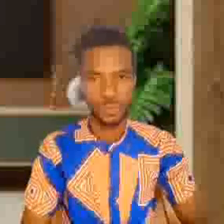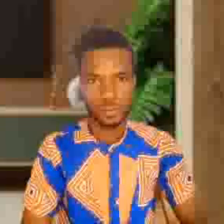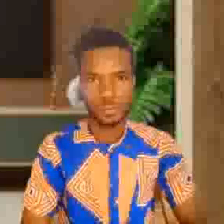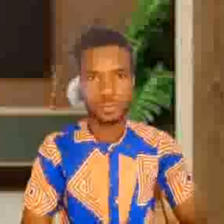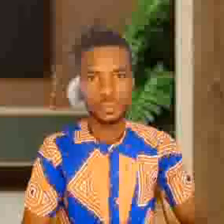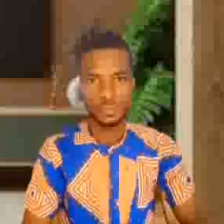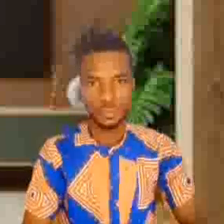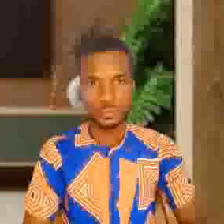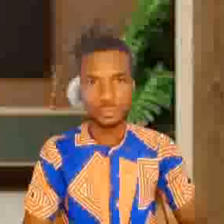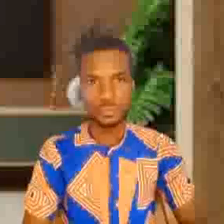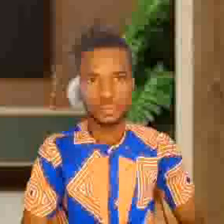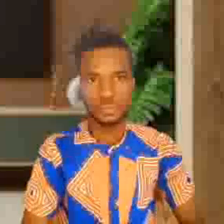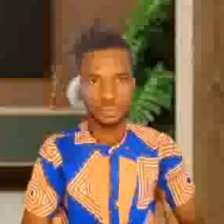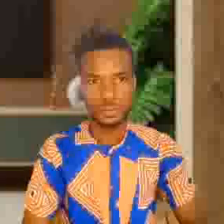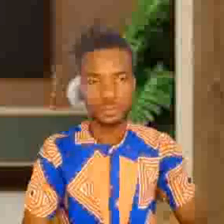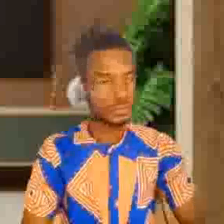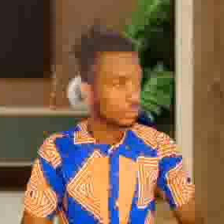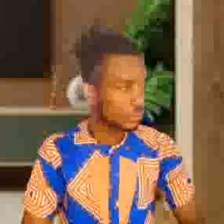fail.